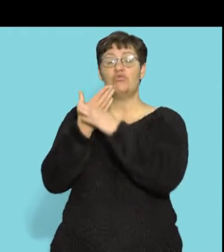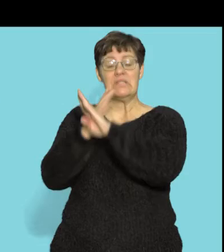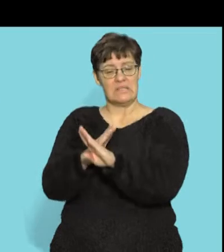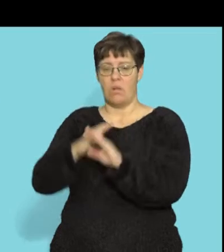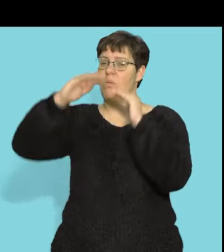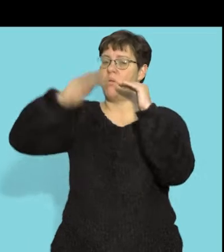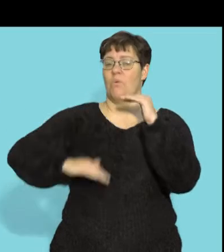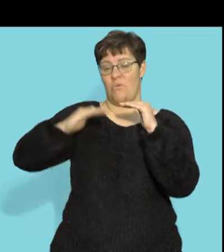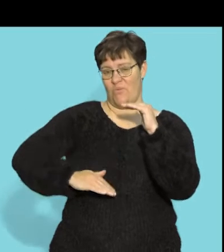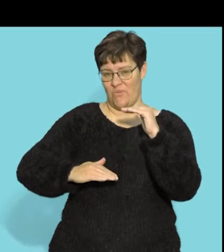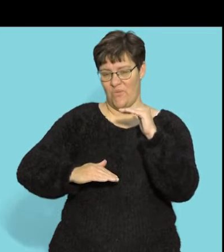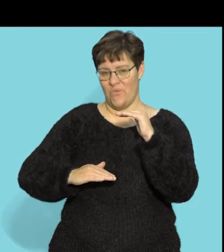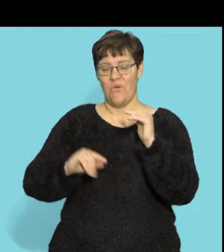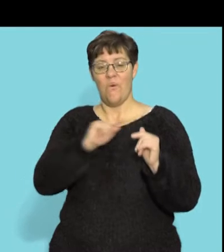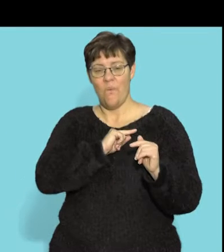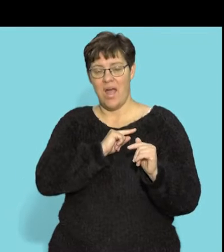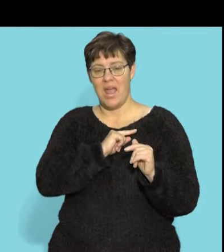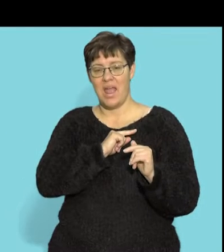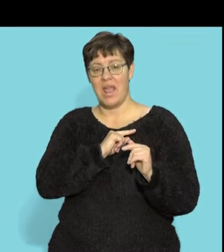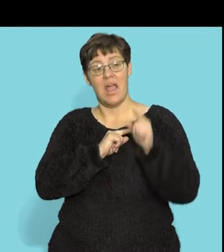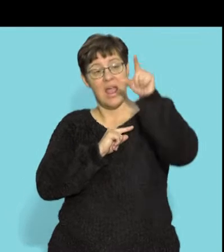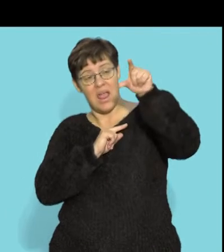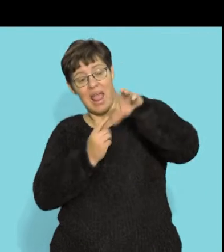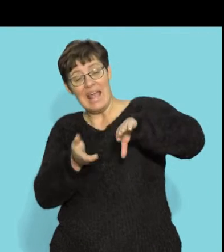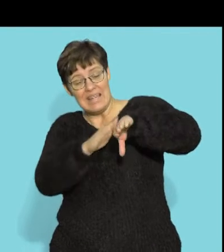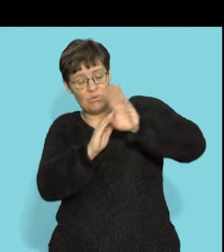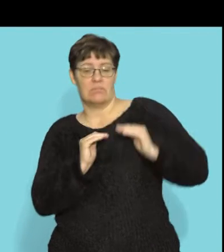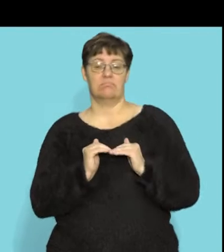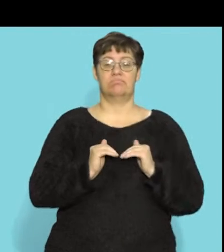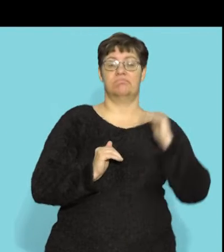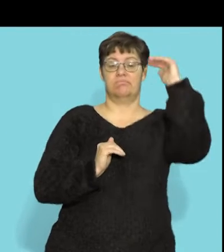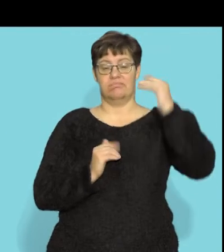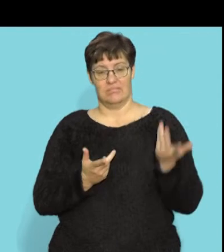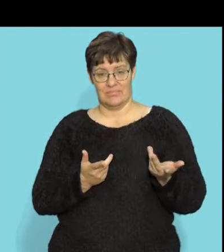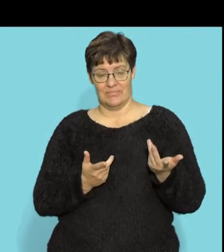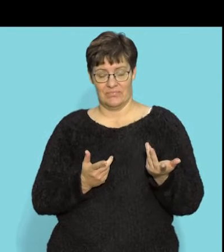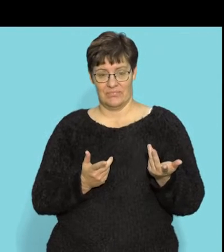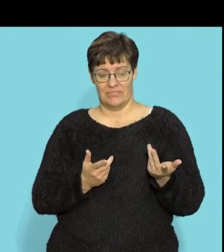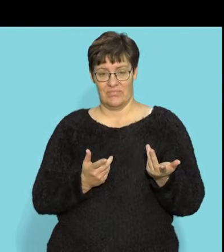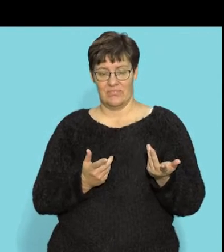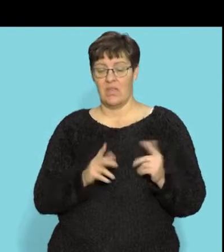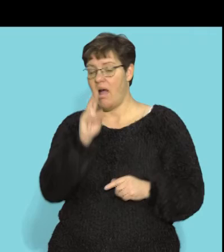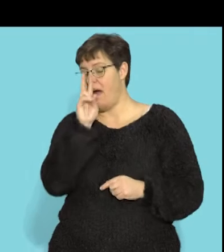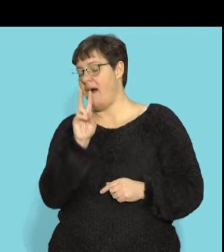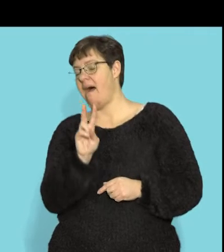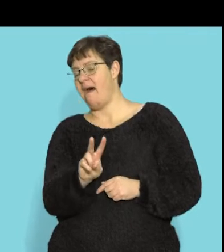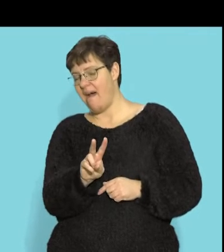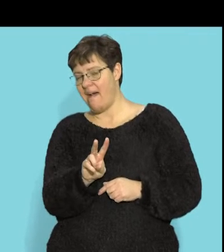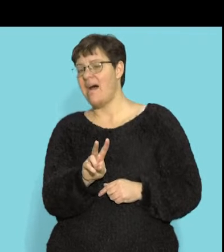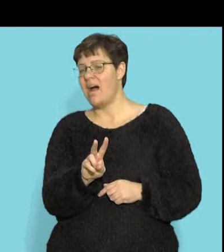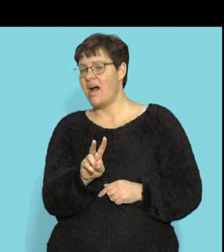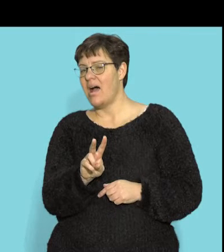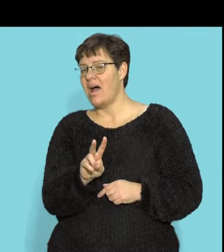lowest effective resistance, which increased the total current. Because in this case, you'd realize